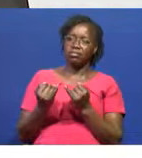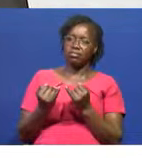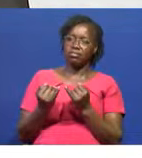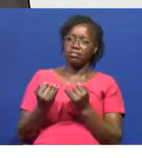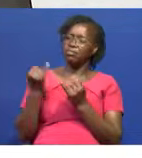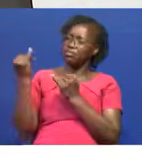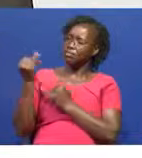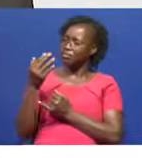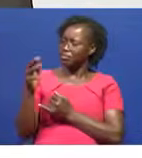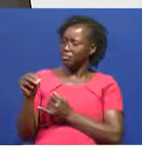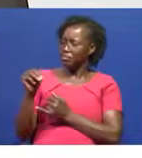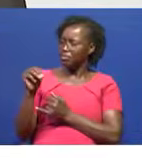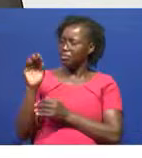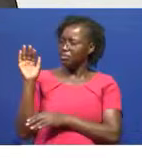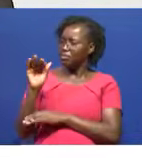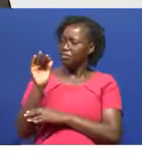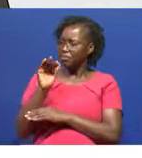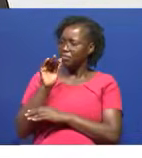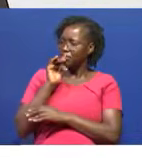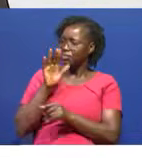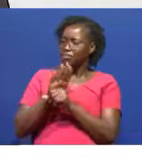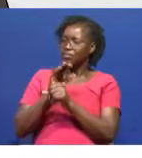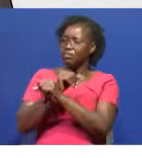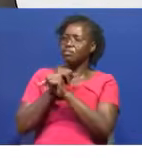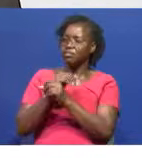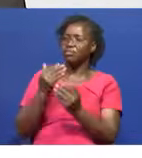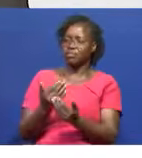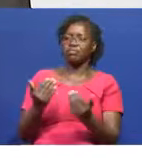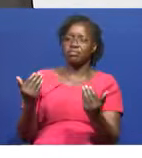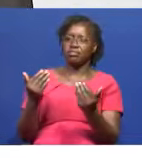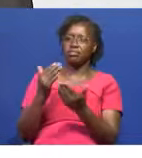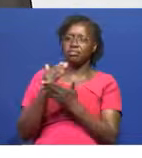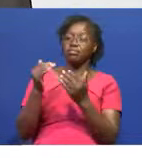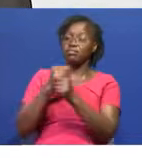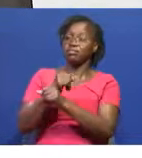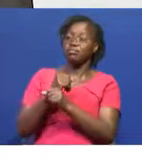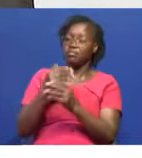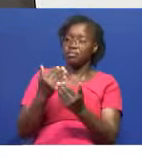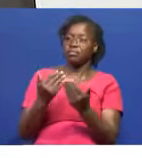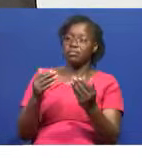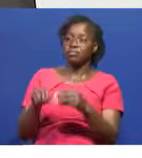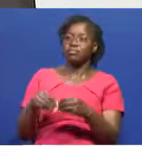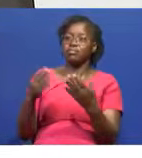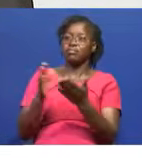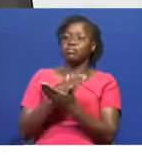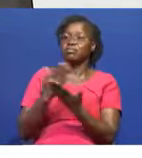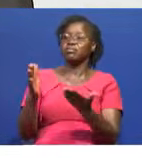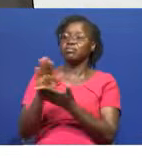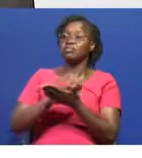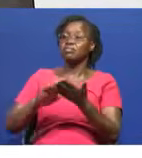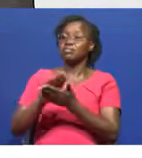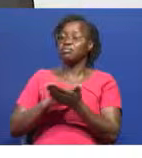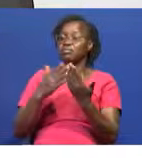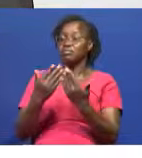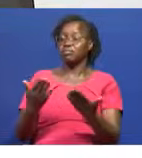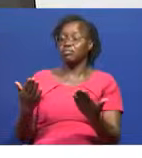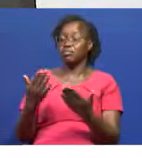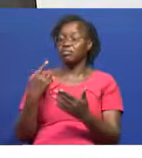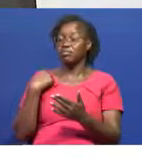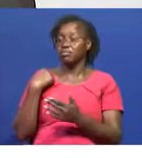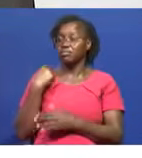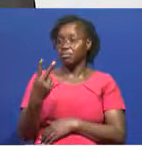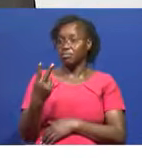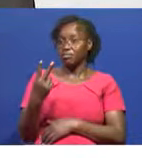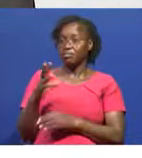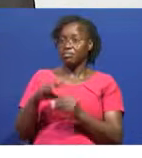are inviting them to ask them to recommit themselves to protection of children. And part of protection is provisions of some of these basic things. 2,